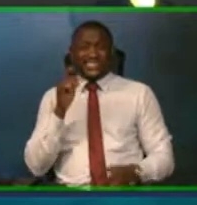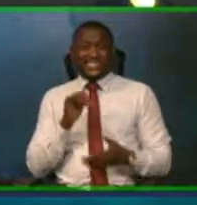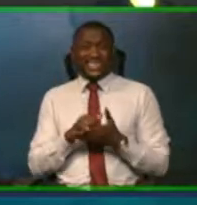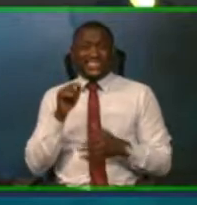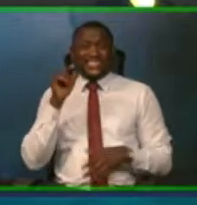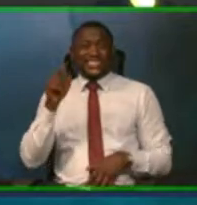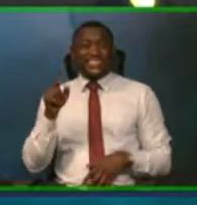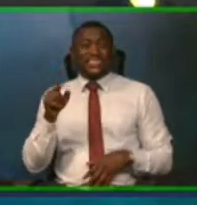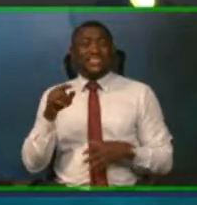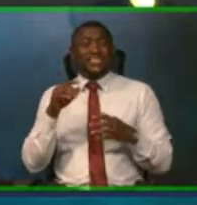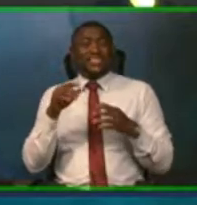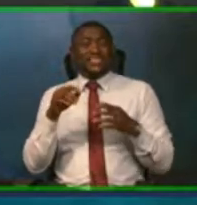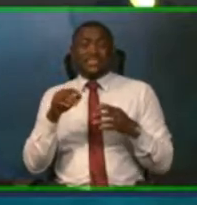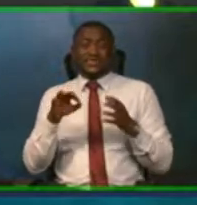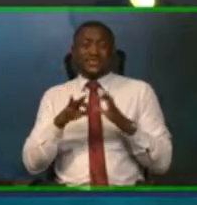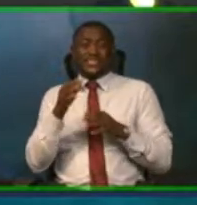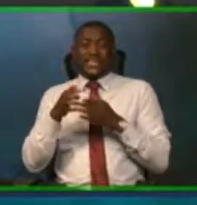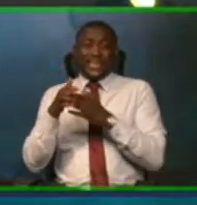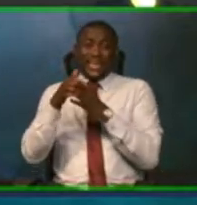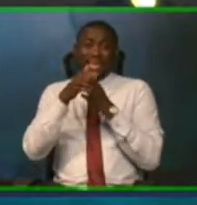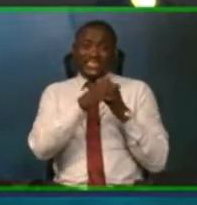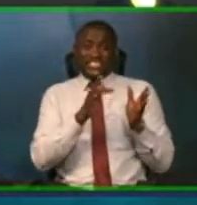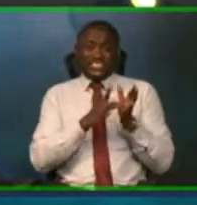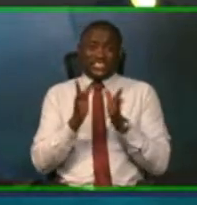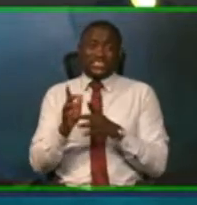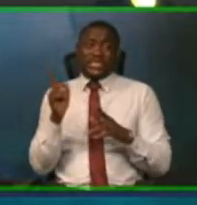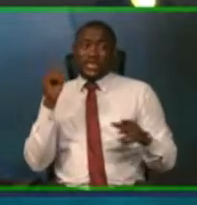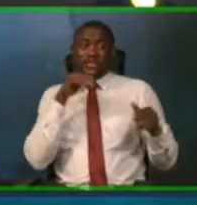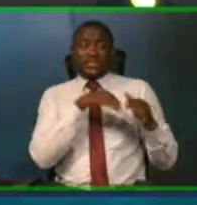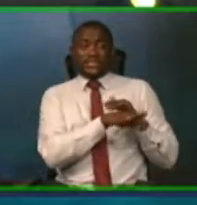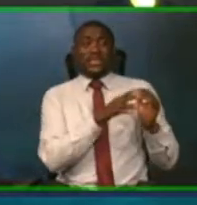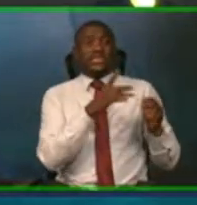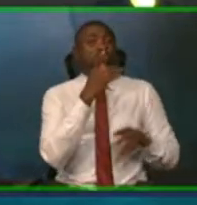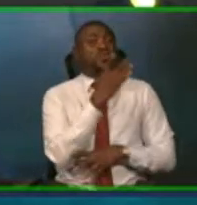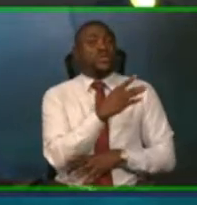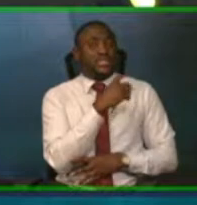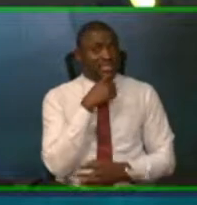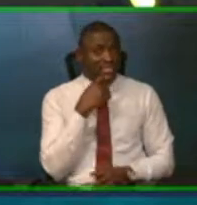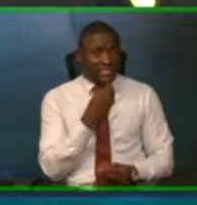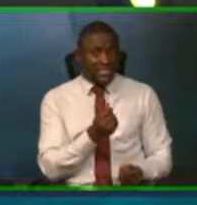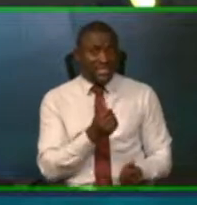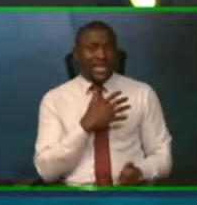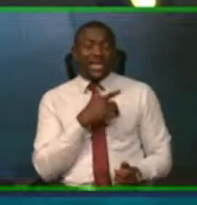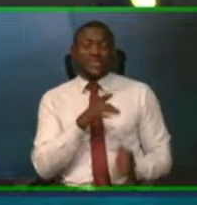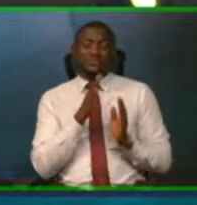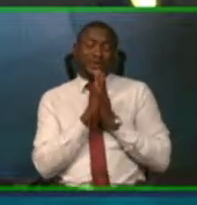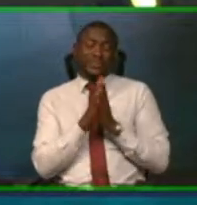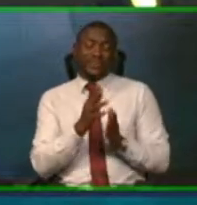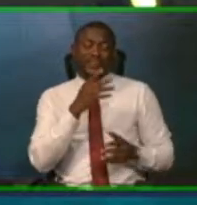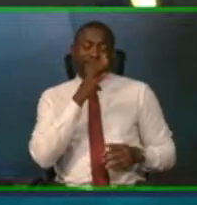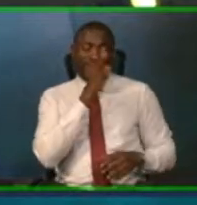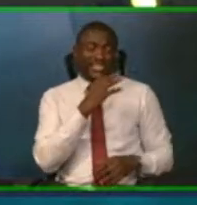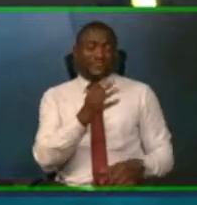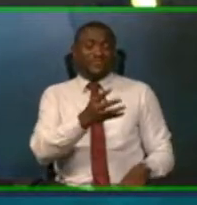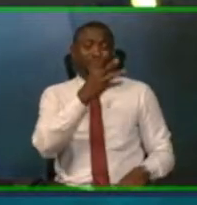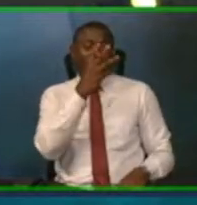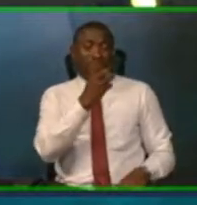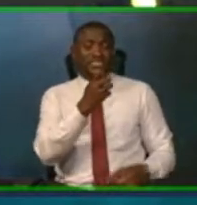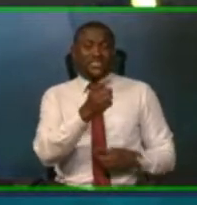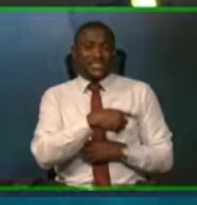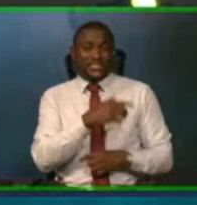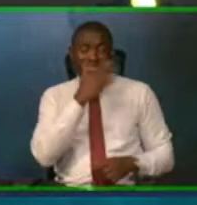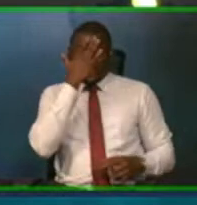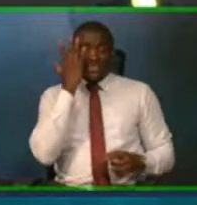leadership of the Spirit. We see that he got to the wilderness. He prayed and fasted 40 days. You know the level of